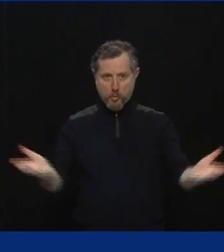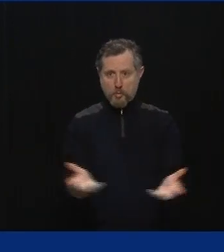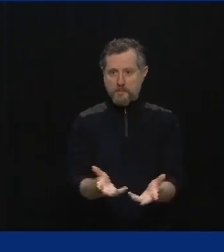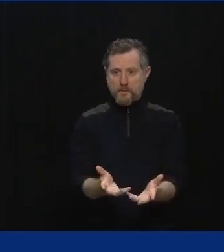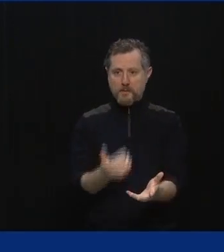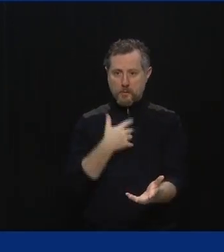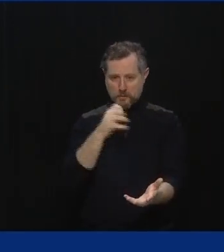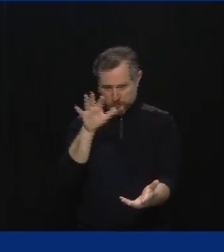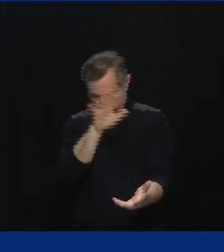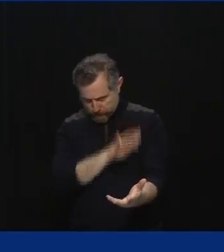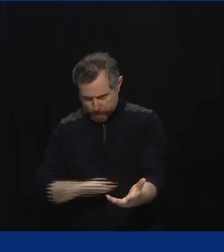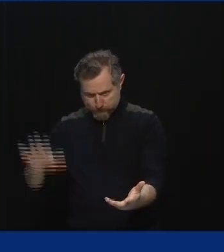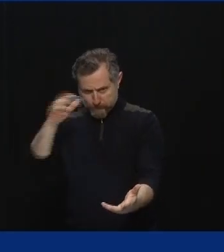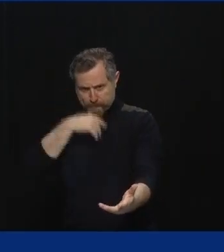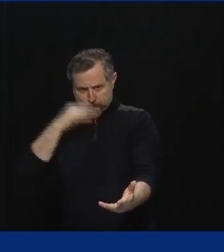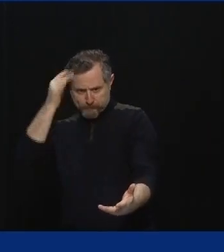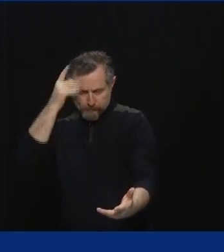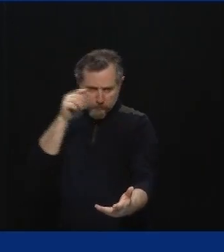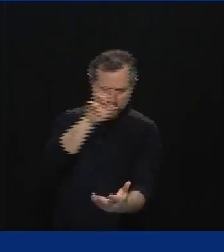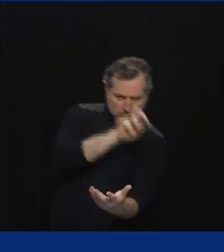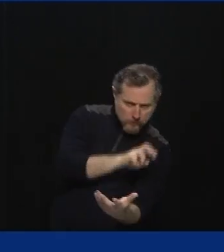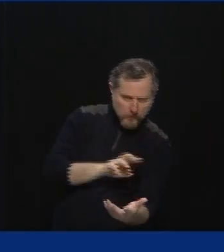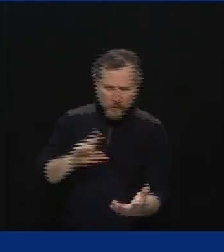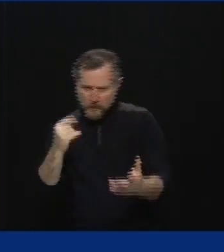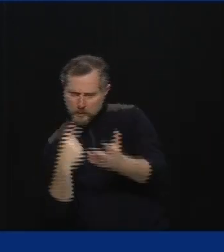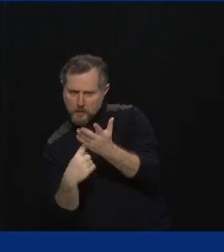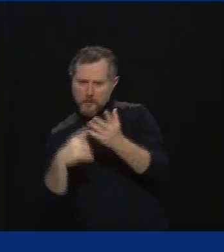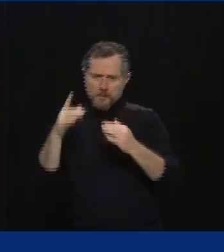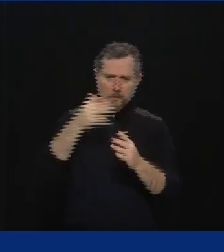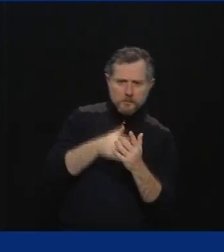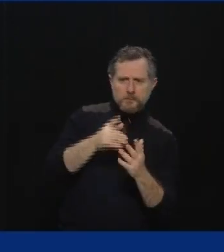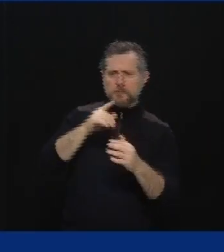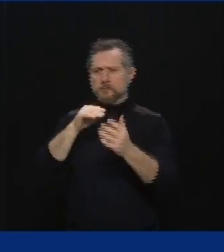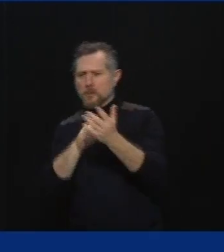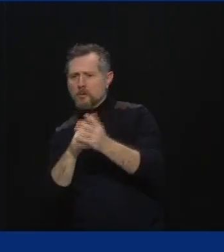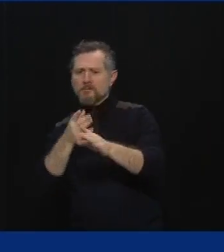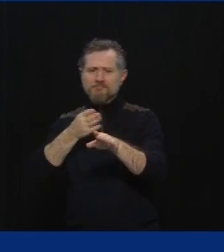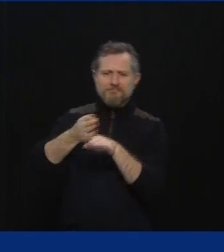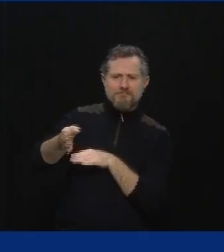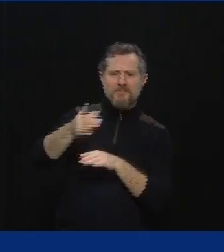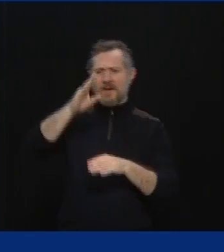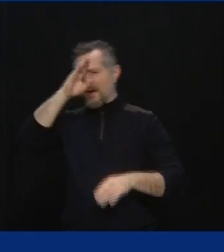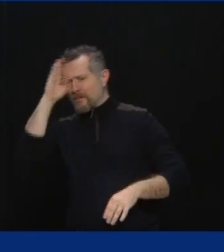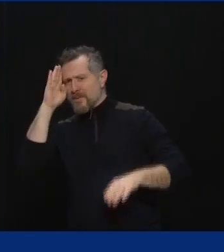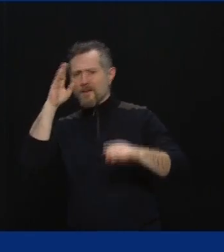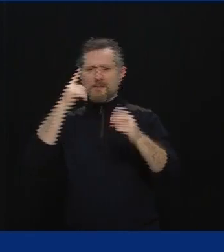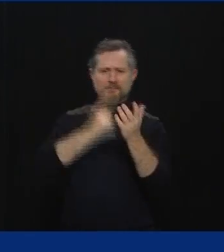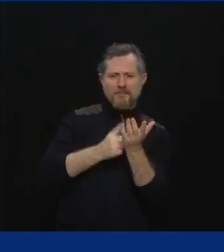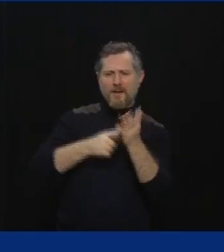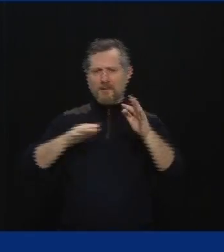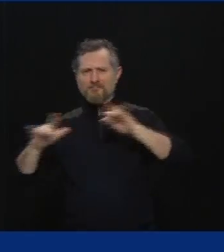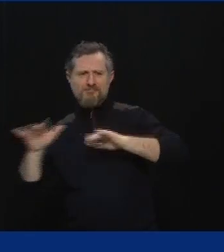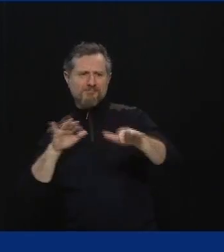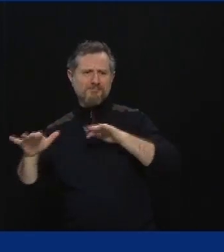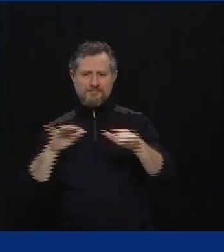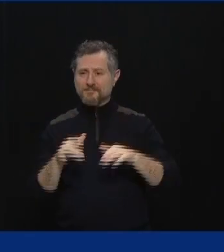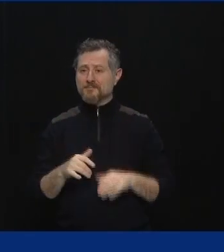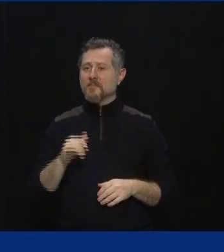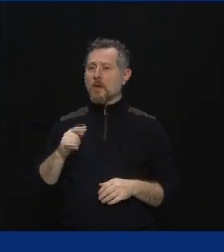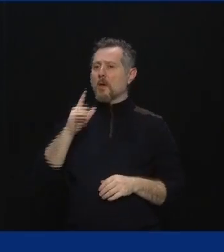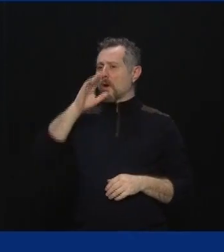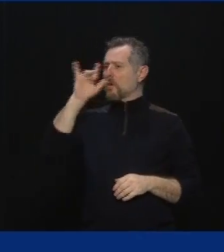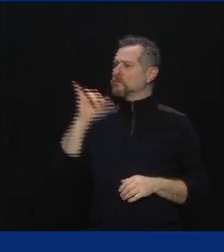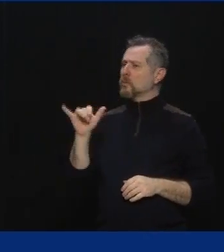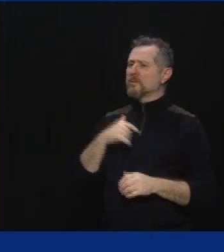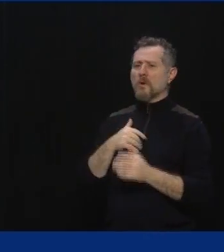thoughtful, methodical, talk to healthcare providers, talk to hospitals, talk to counties, as well as frequent conversations